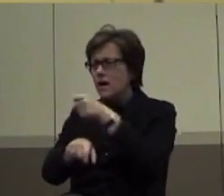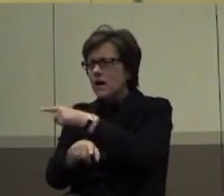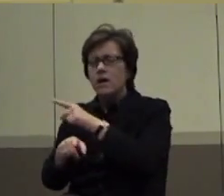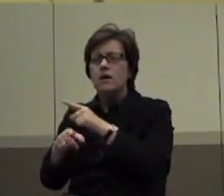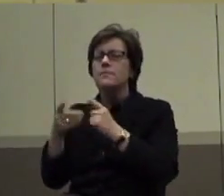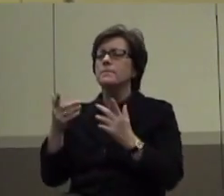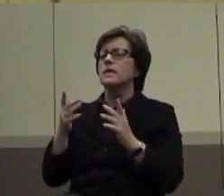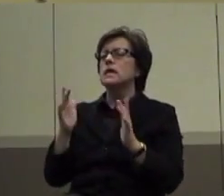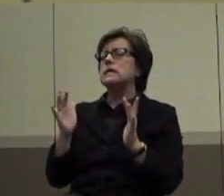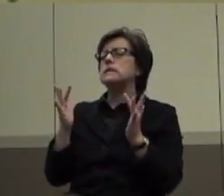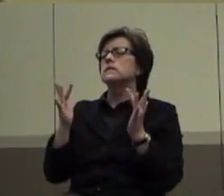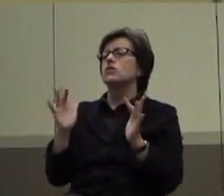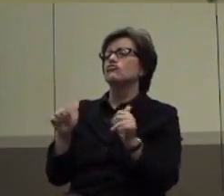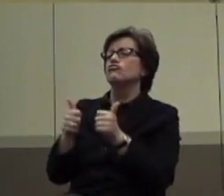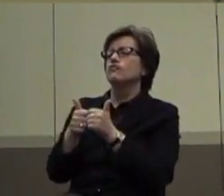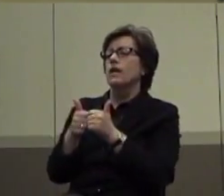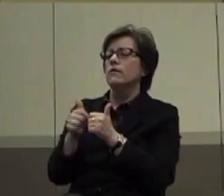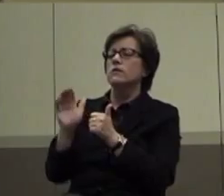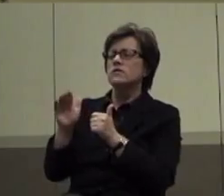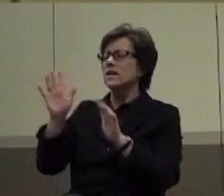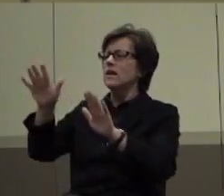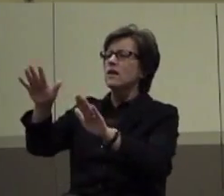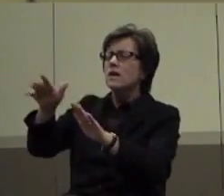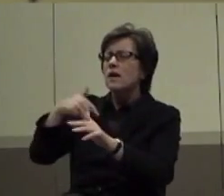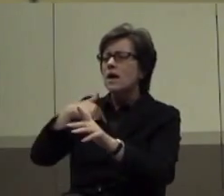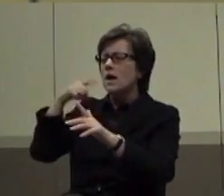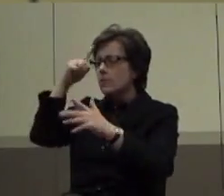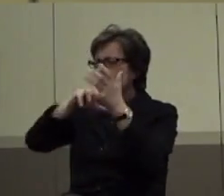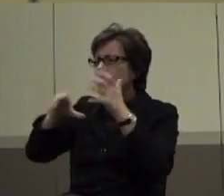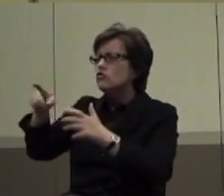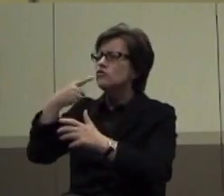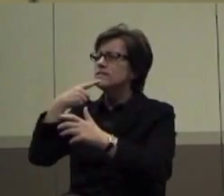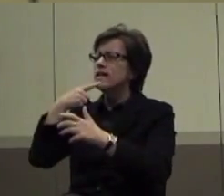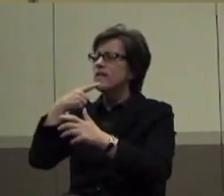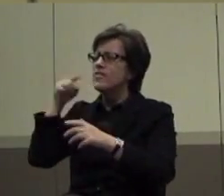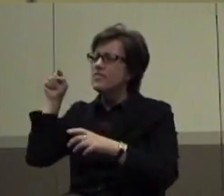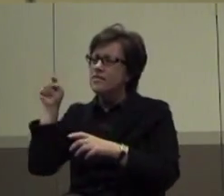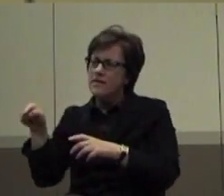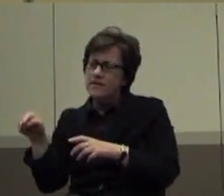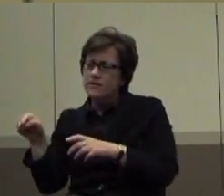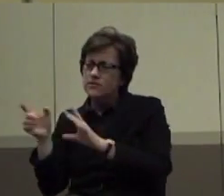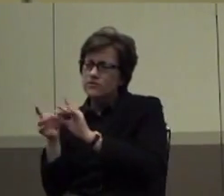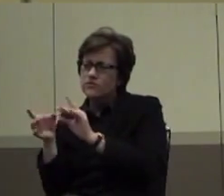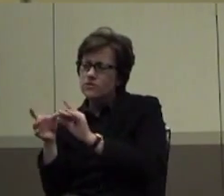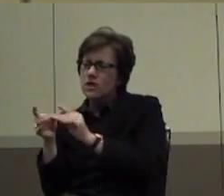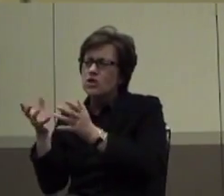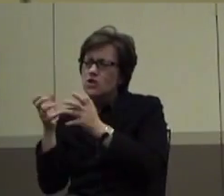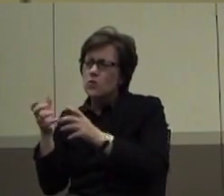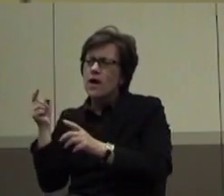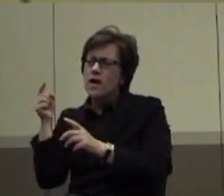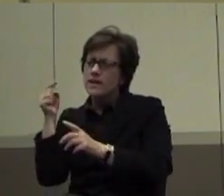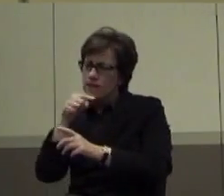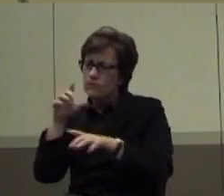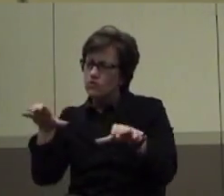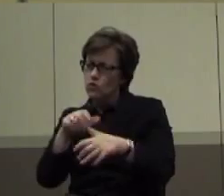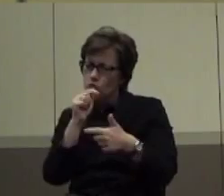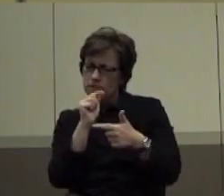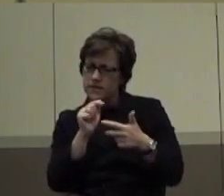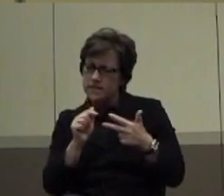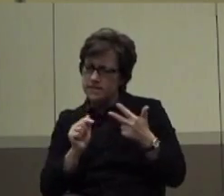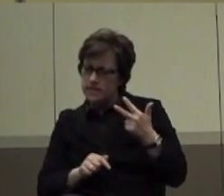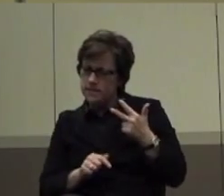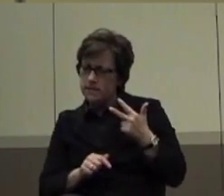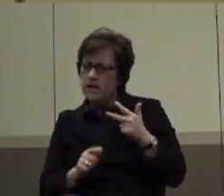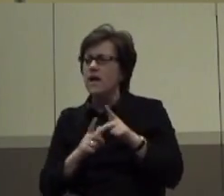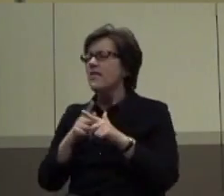challenging. I'm a little bit confused. I heard you saying over here that you wanted to do X, Y, and Z.